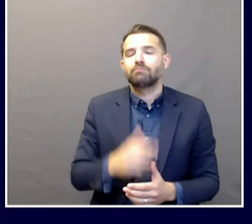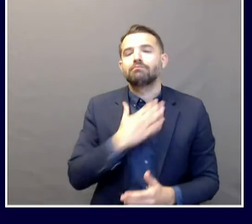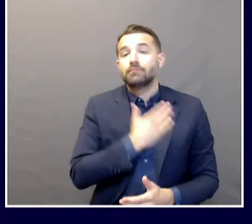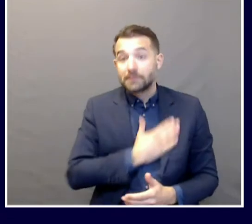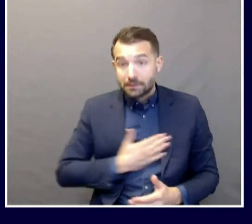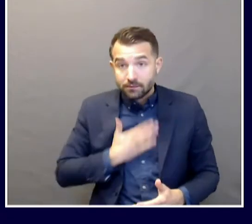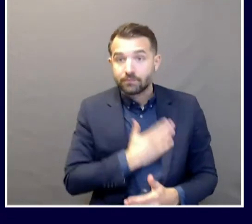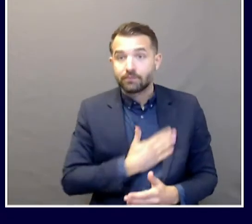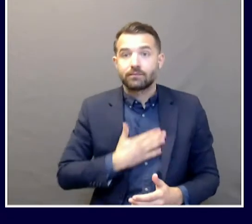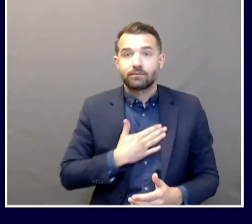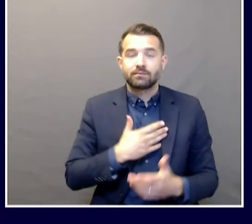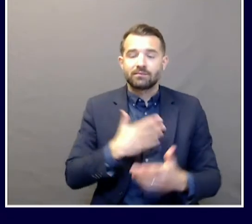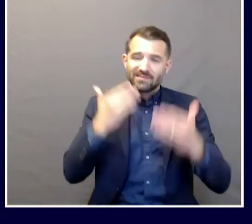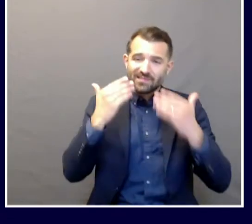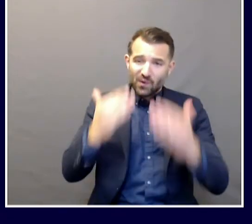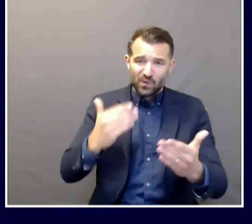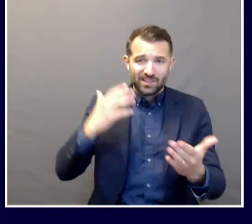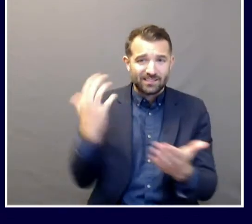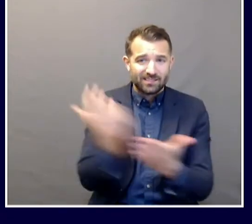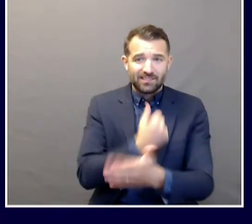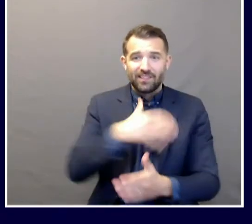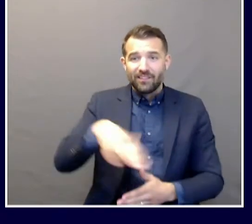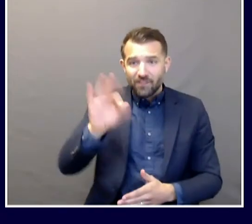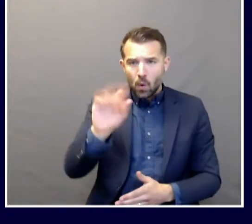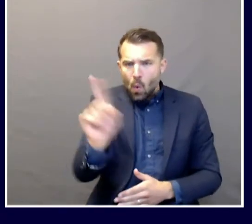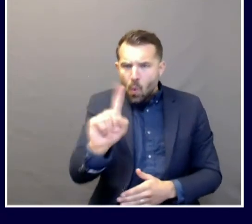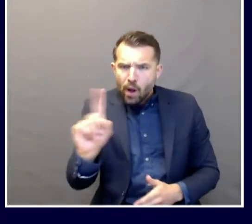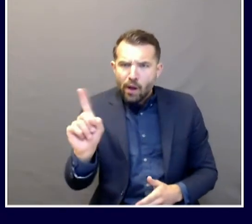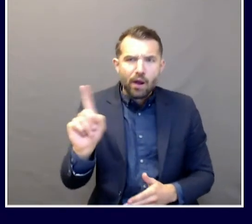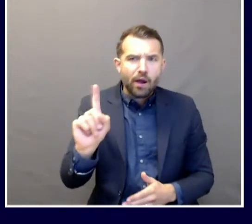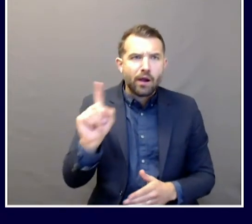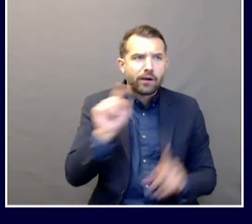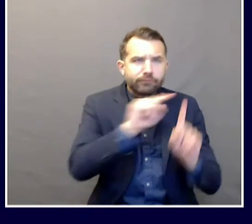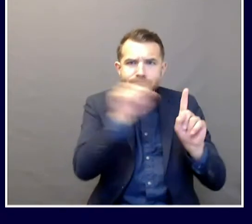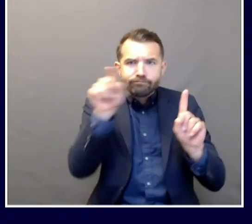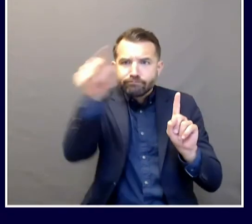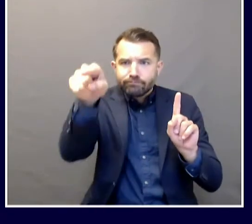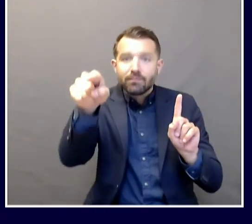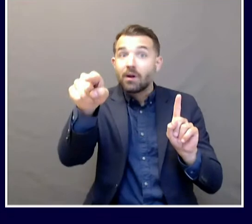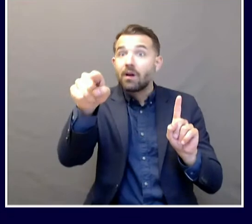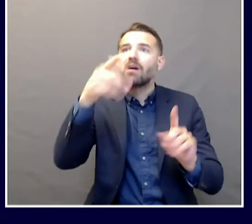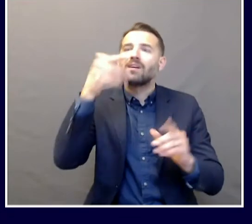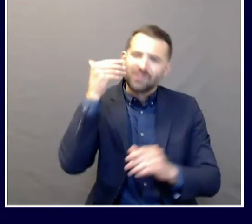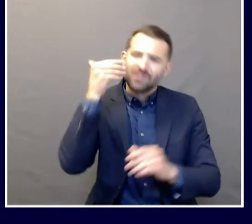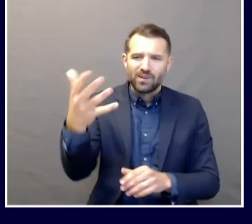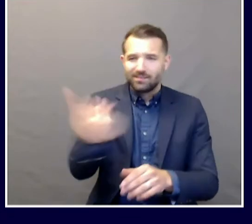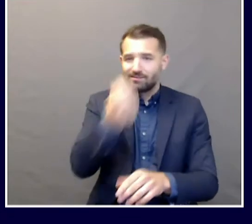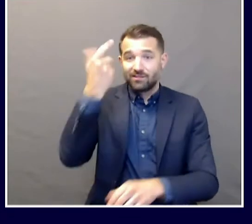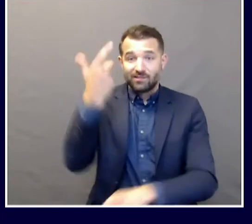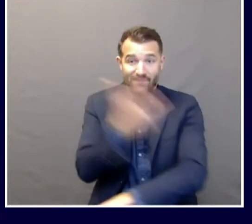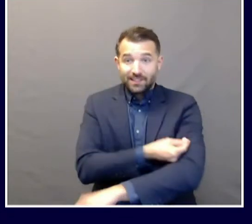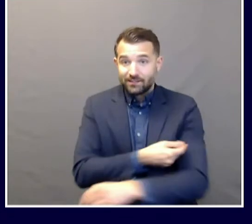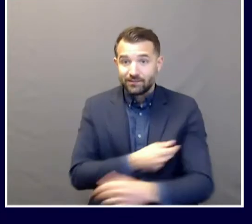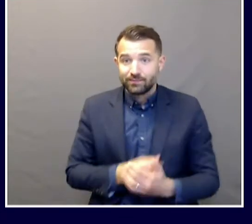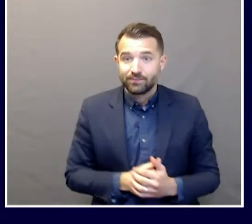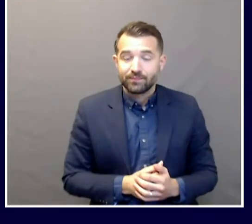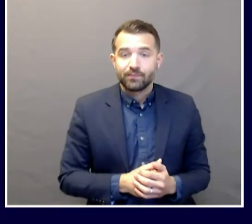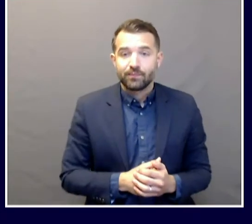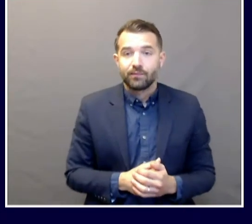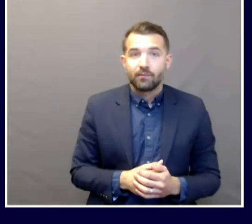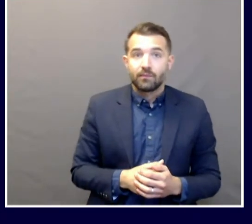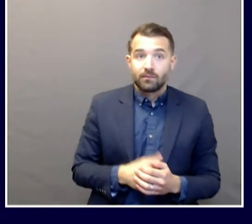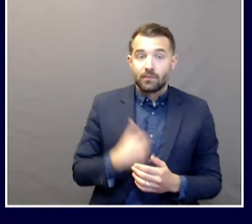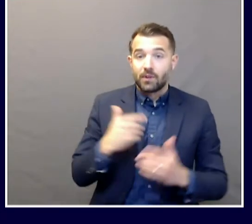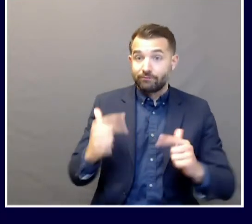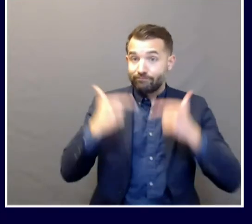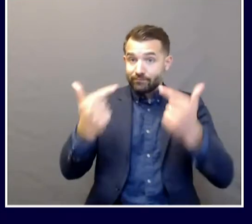shot. So with that, I would like to turn things over to our colleagues in the media. The first question for the afternoon goes to Patty